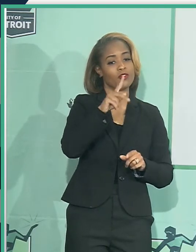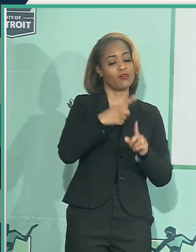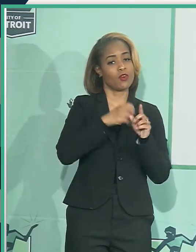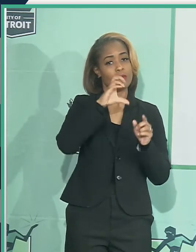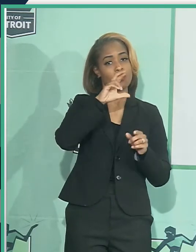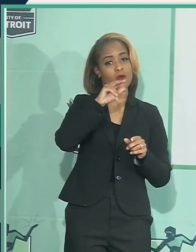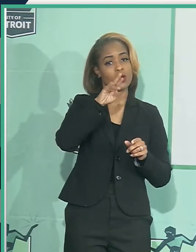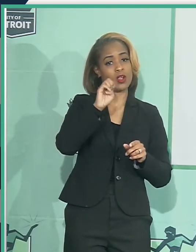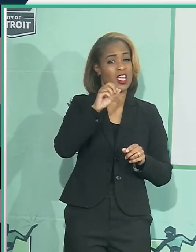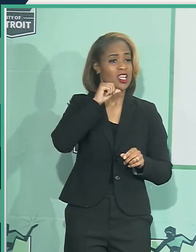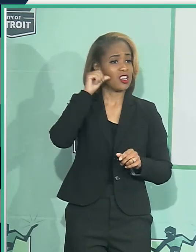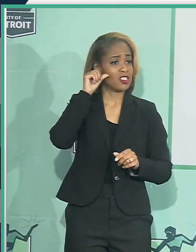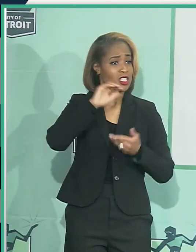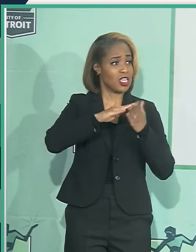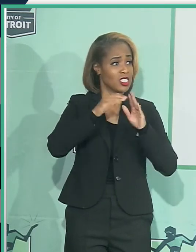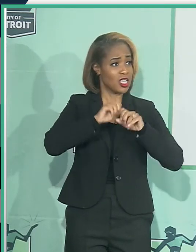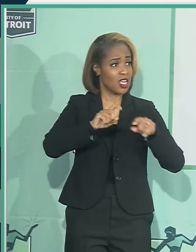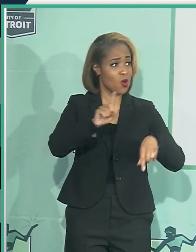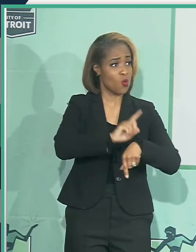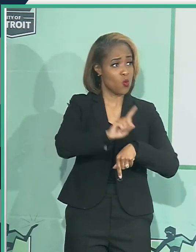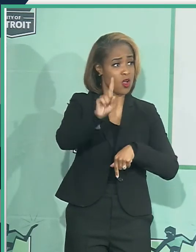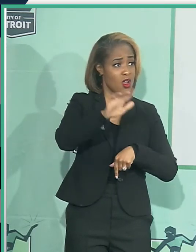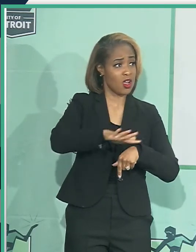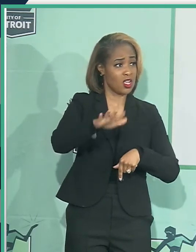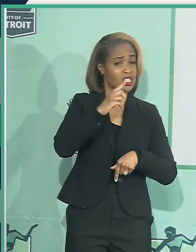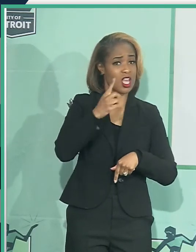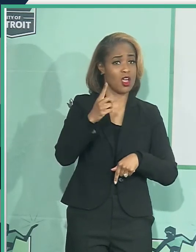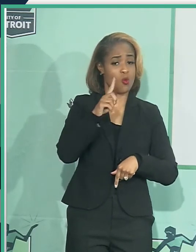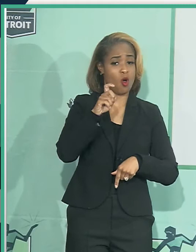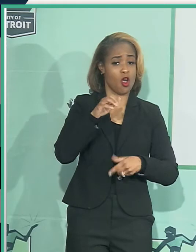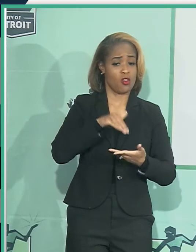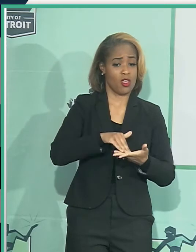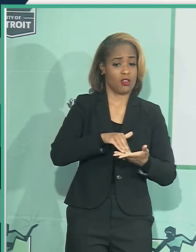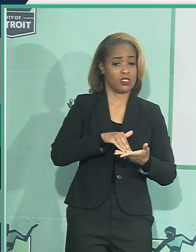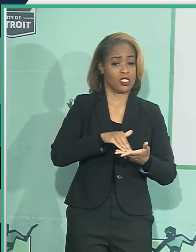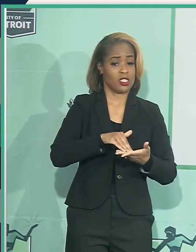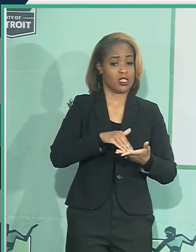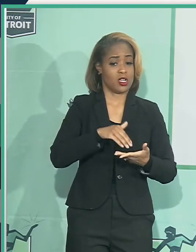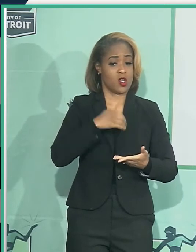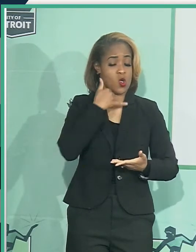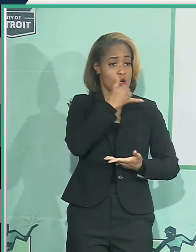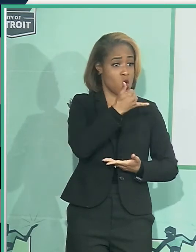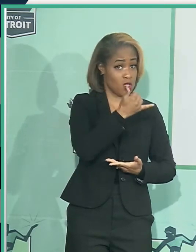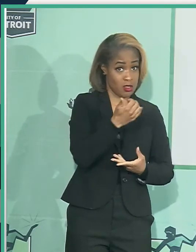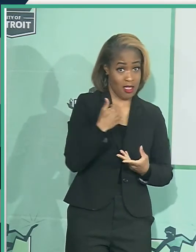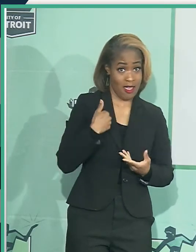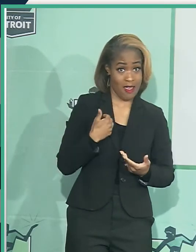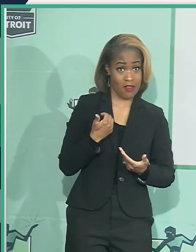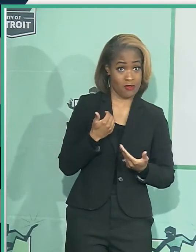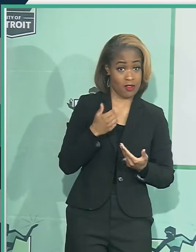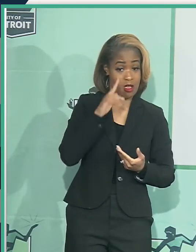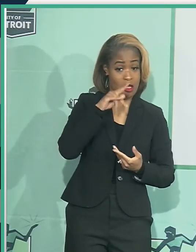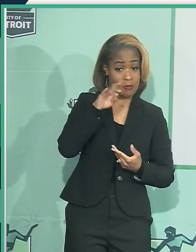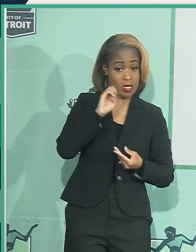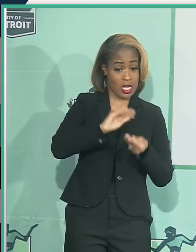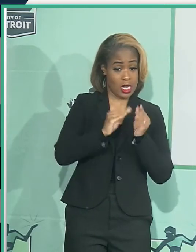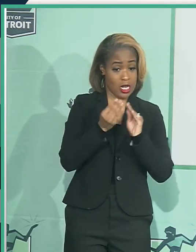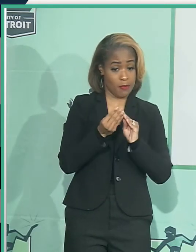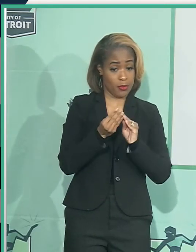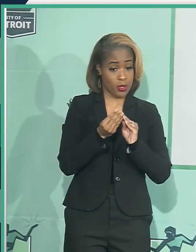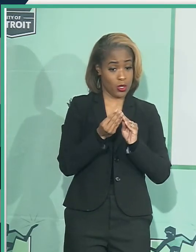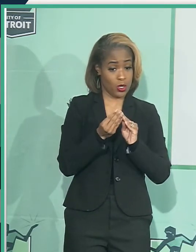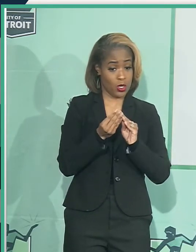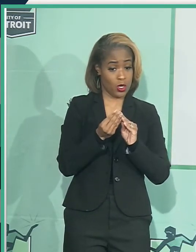number at about 1 o'clock in the afternoon of 100,000 calls that came into the call center. Is there an updated number for how many through 8 o'clock last